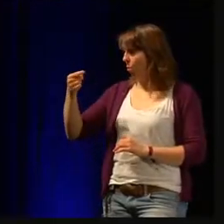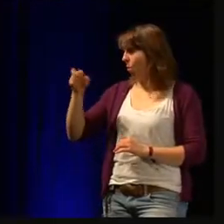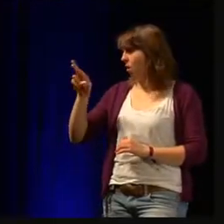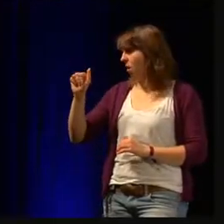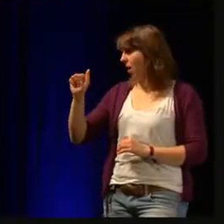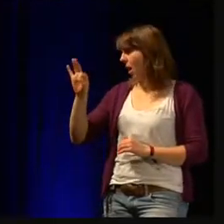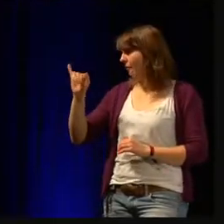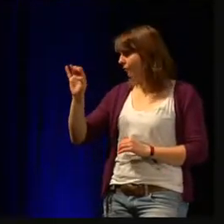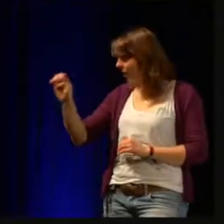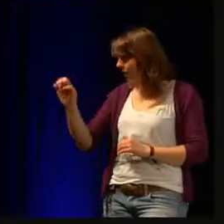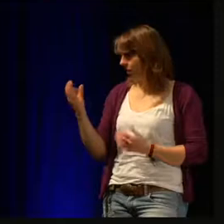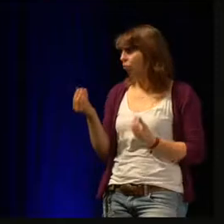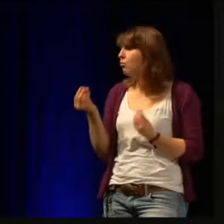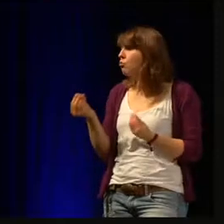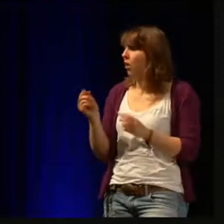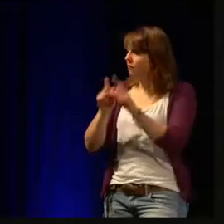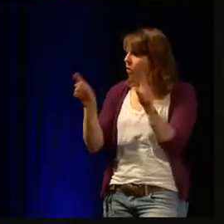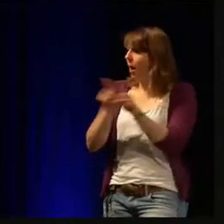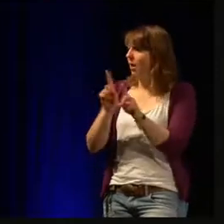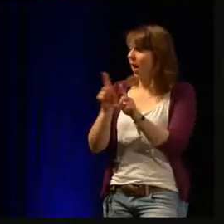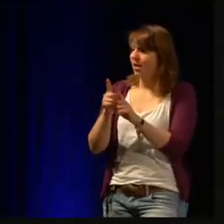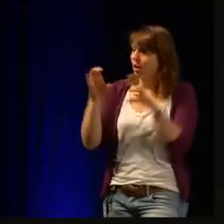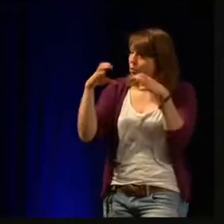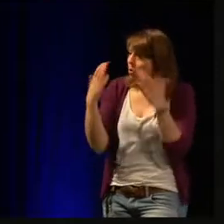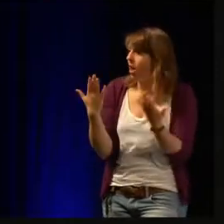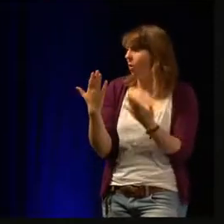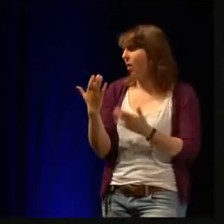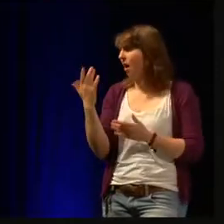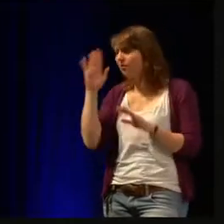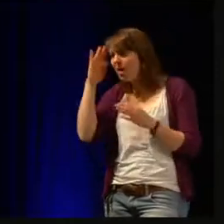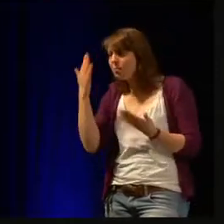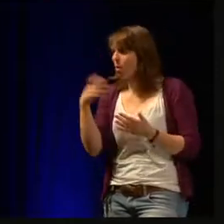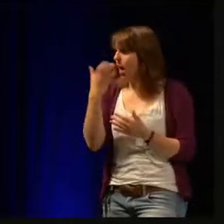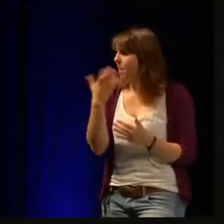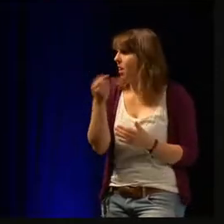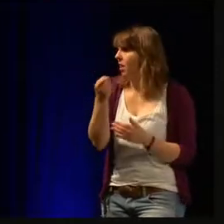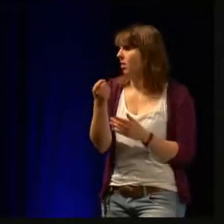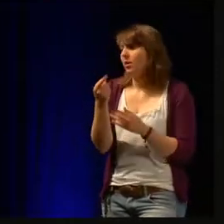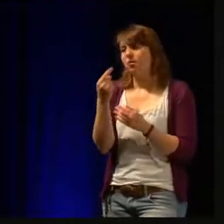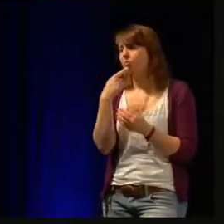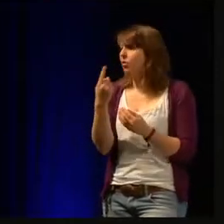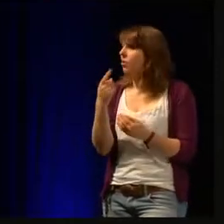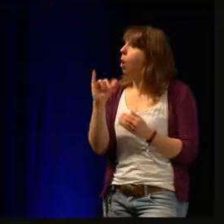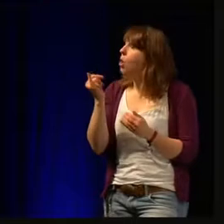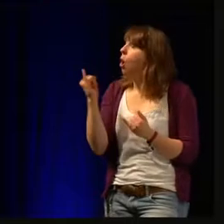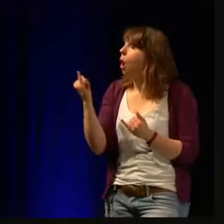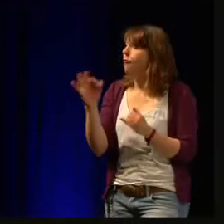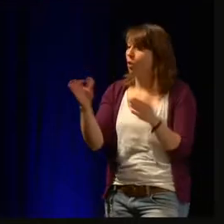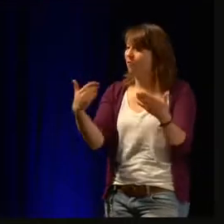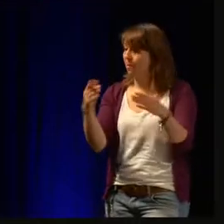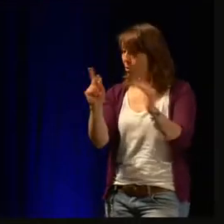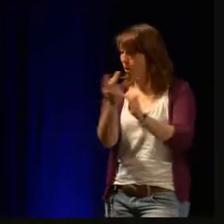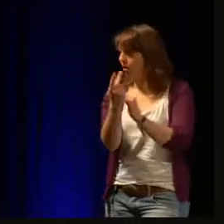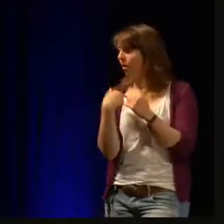And the interesting thing is that this approach of looking at pictures and basically drawing conclusions about the